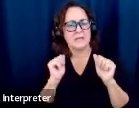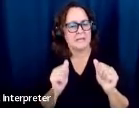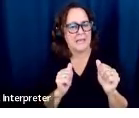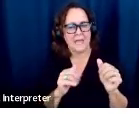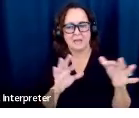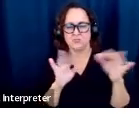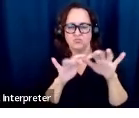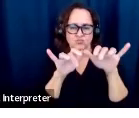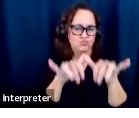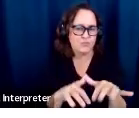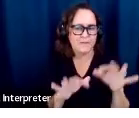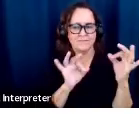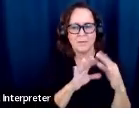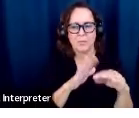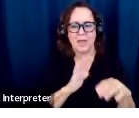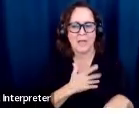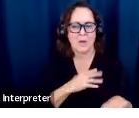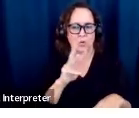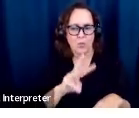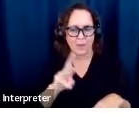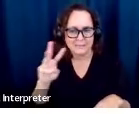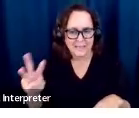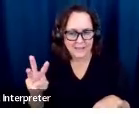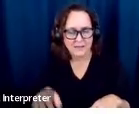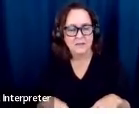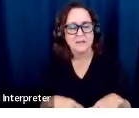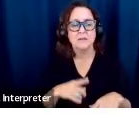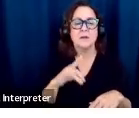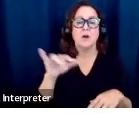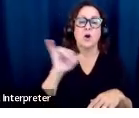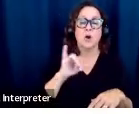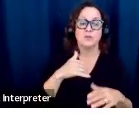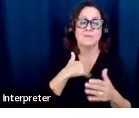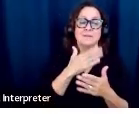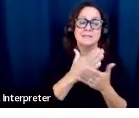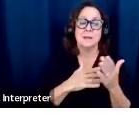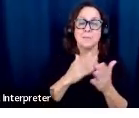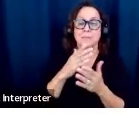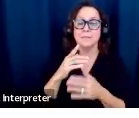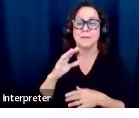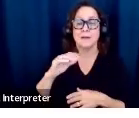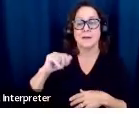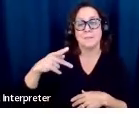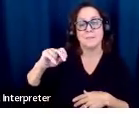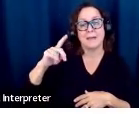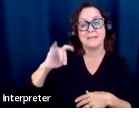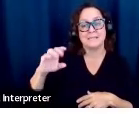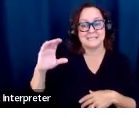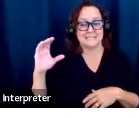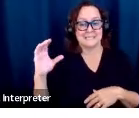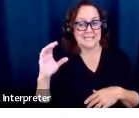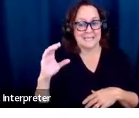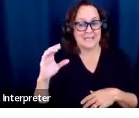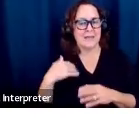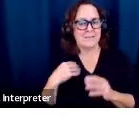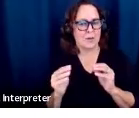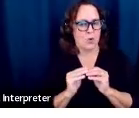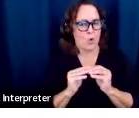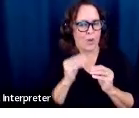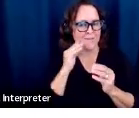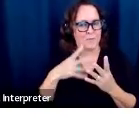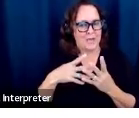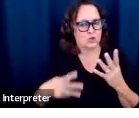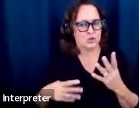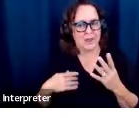feedback you have. There are also some additional sections of Appendix C that we have not yet presented on. So that's what I'm going to be going over today in